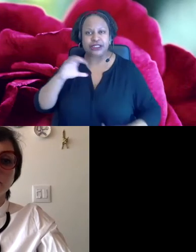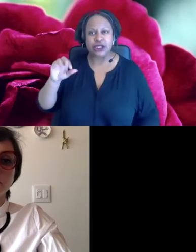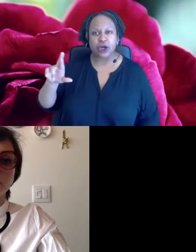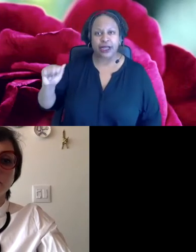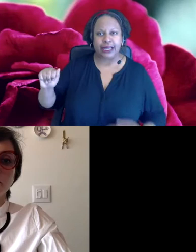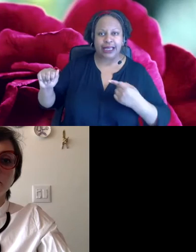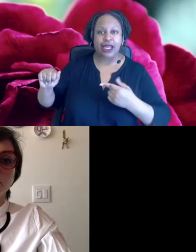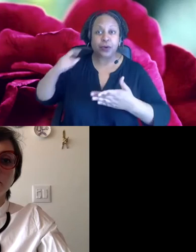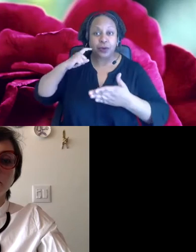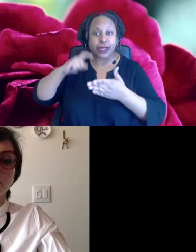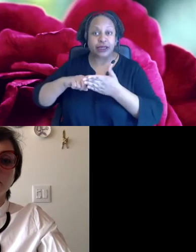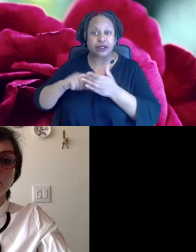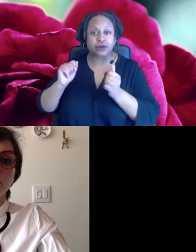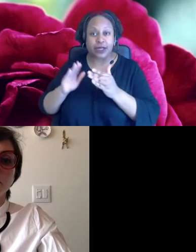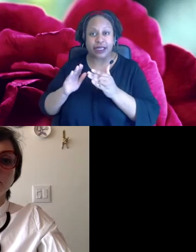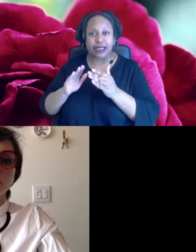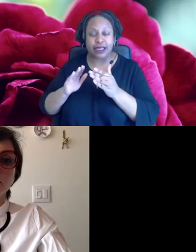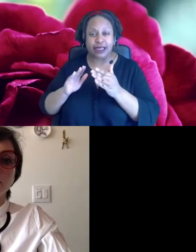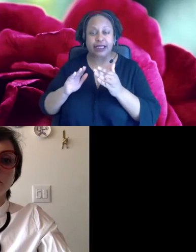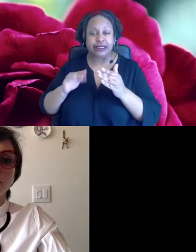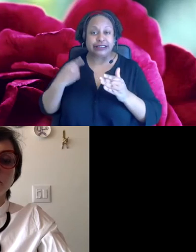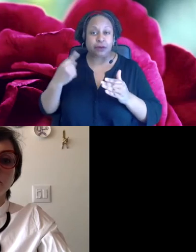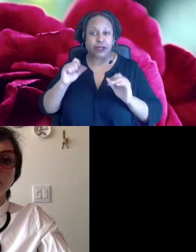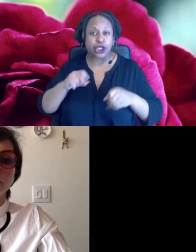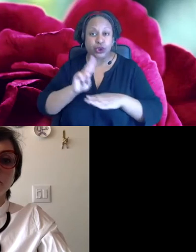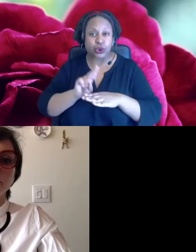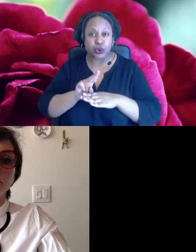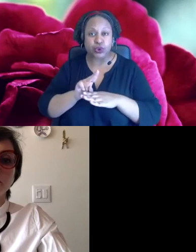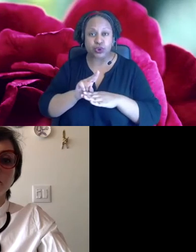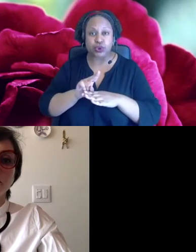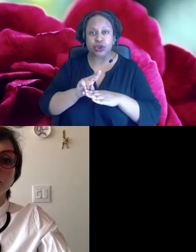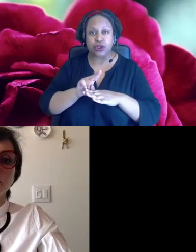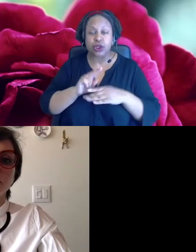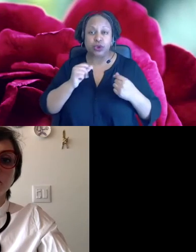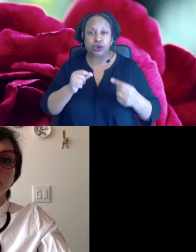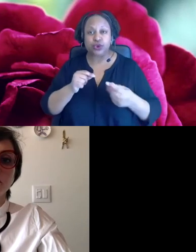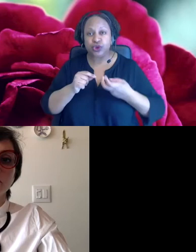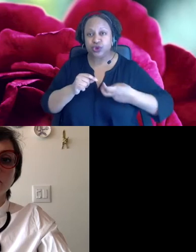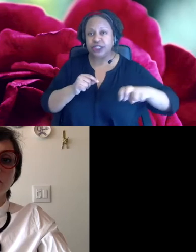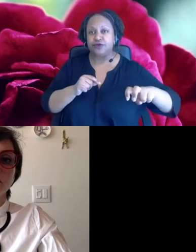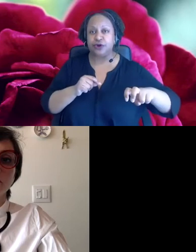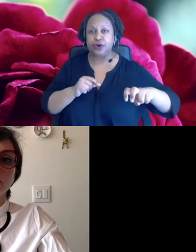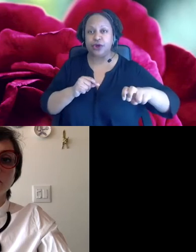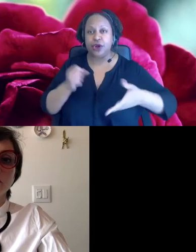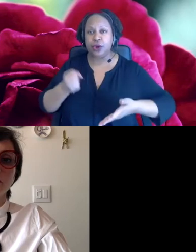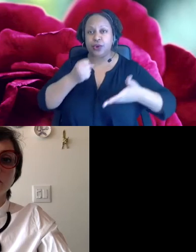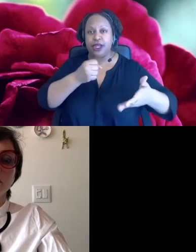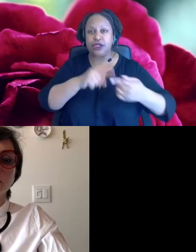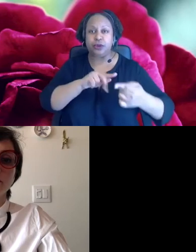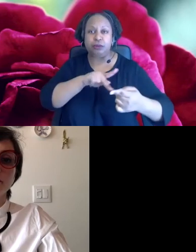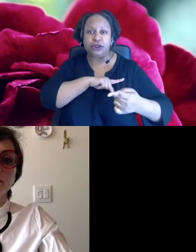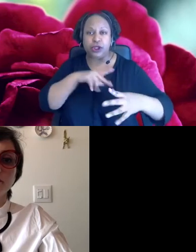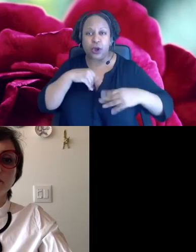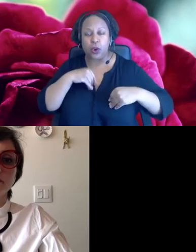recognized mechanism that one might use to transfer a grant to a personally owned and incorporated